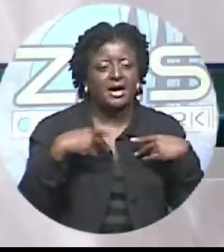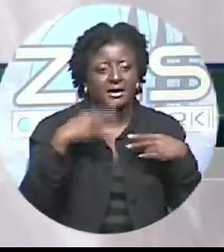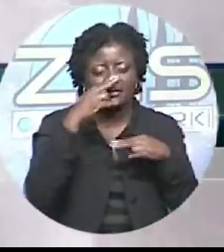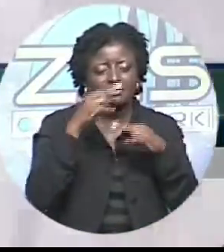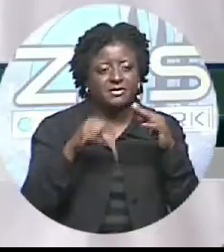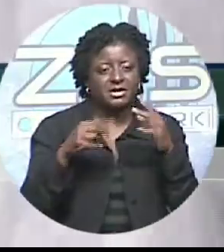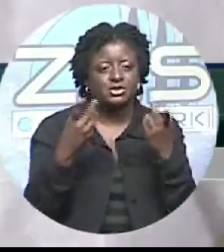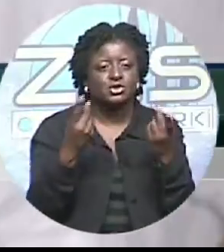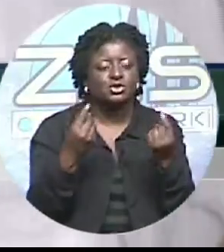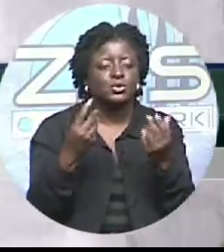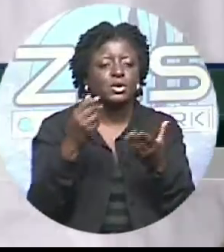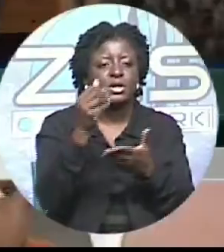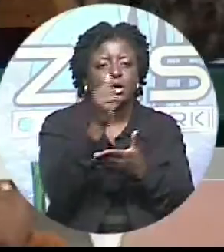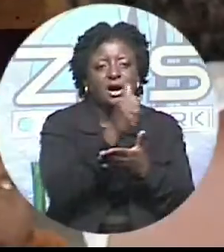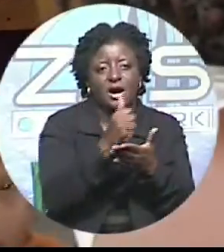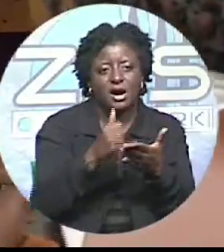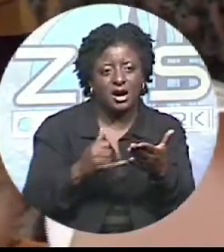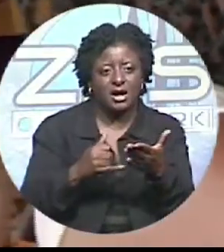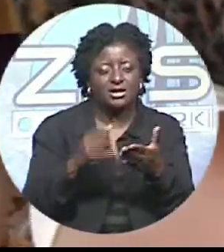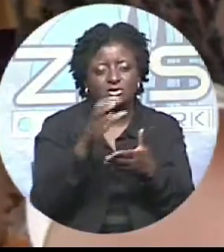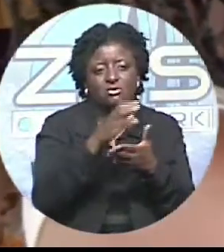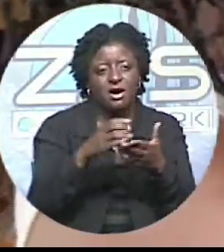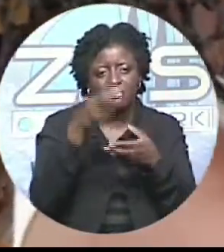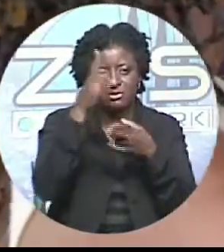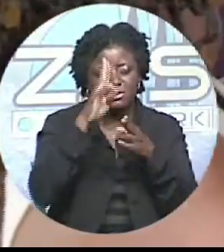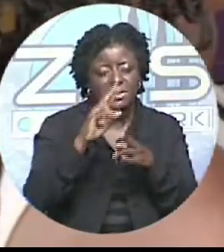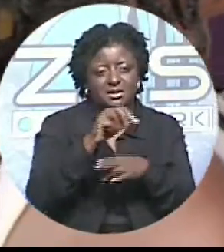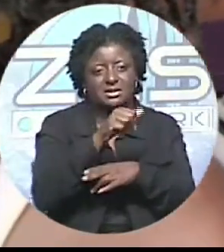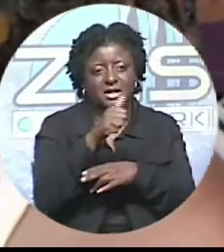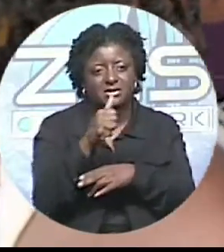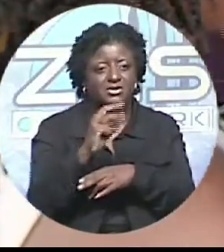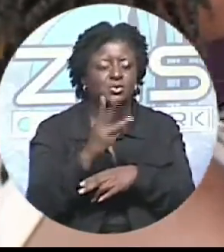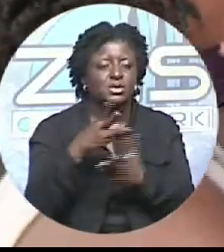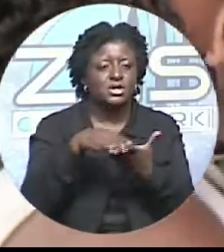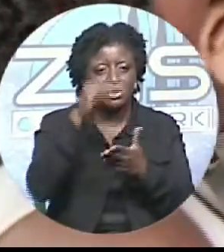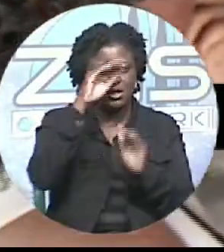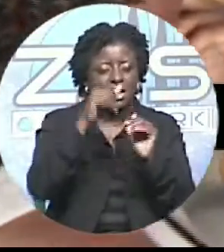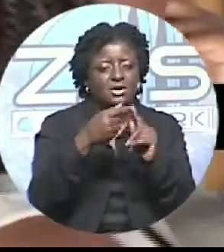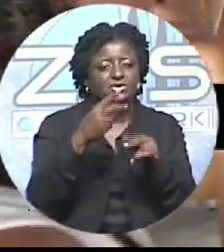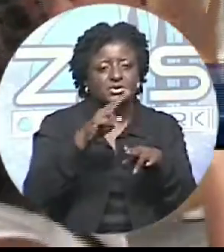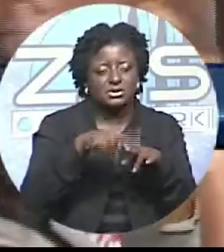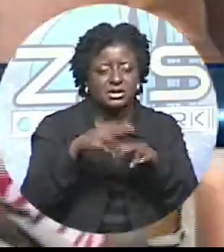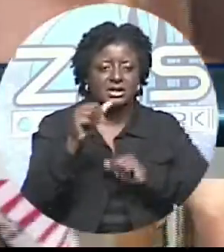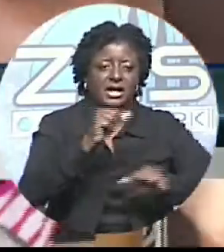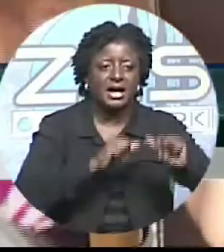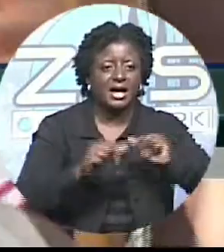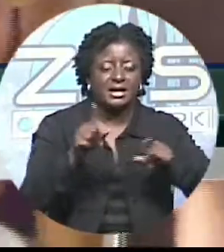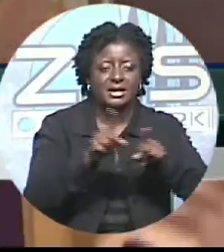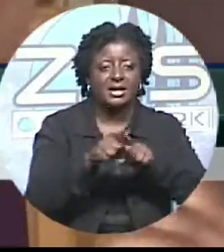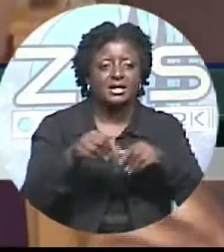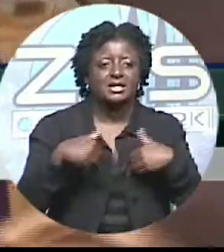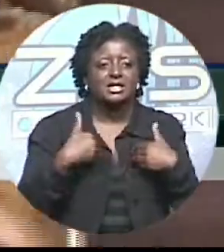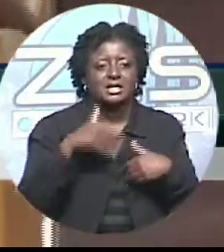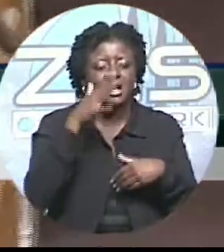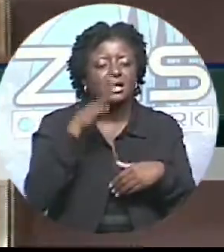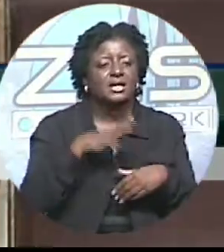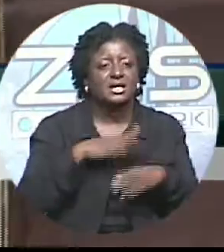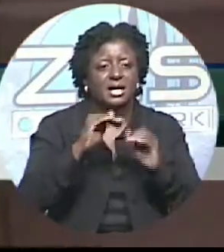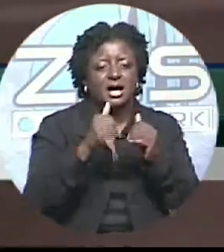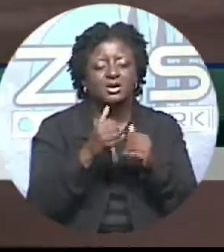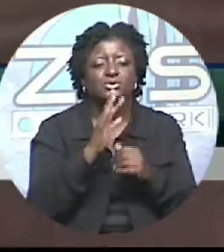and craft, respecting others. We learned how to sit, like act like a young lady, how to speak to people, how